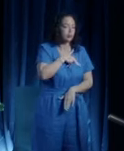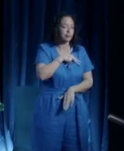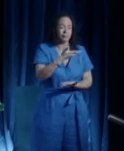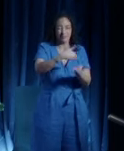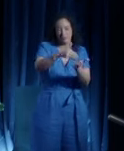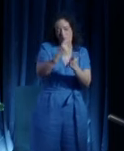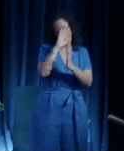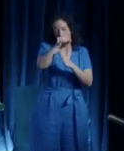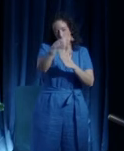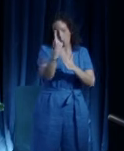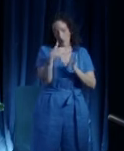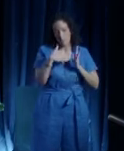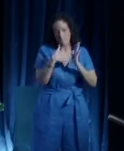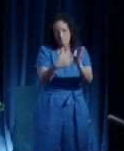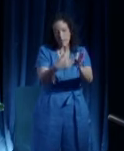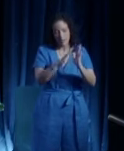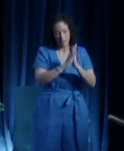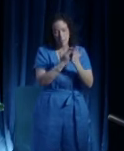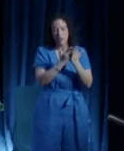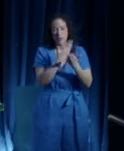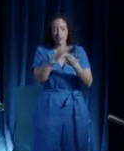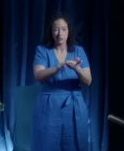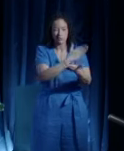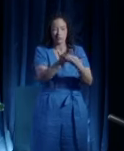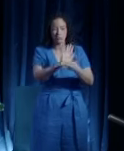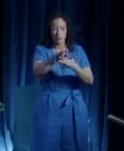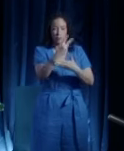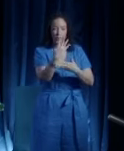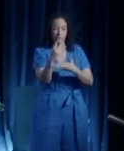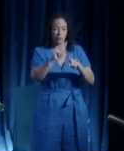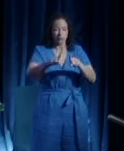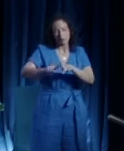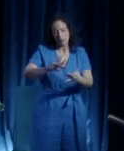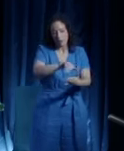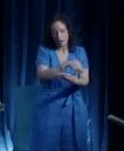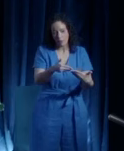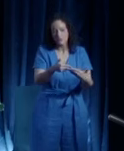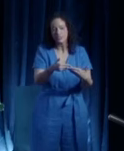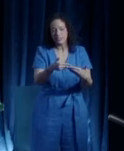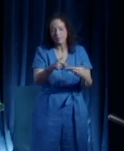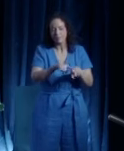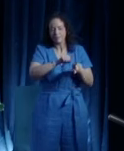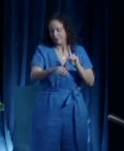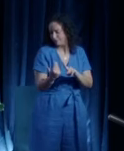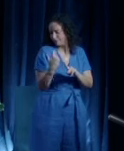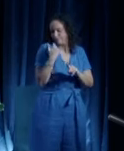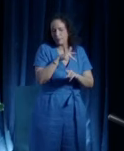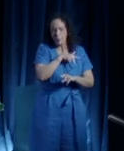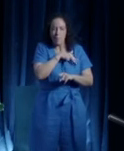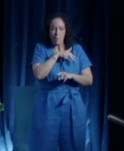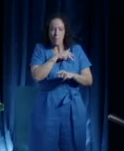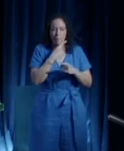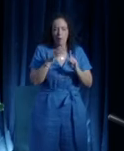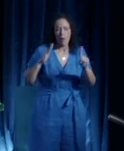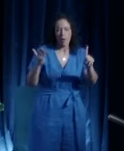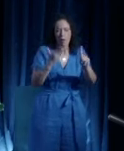UK and has been translated into over 24 different languages. His latest Bond adventure is on His Majesty's